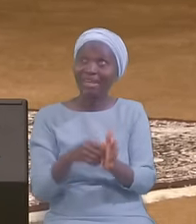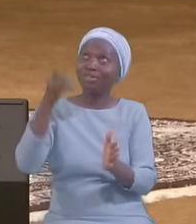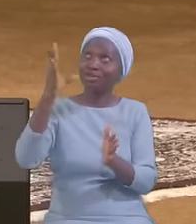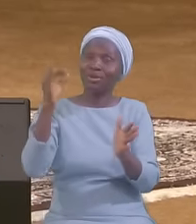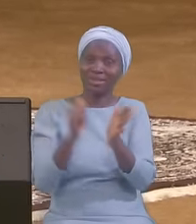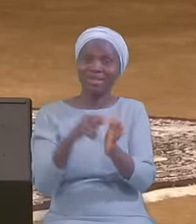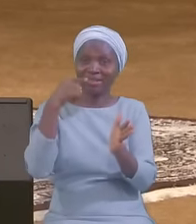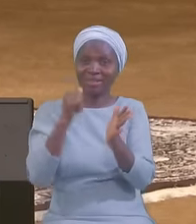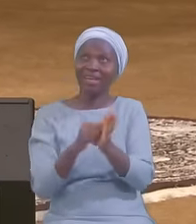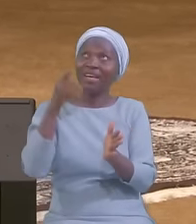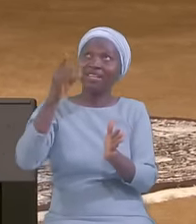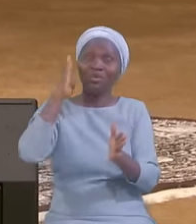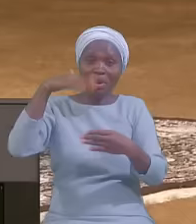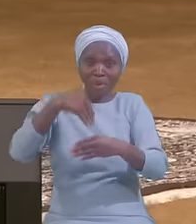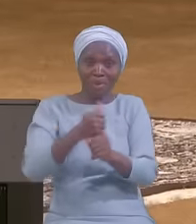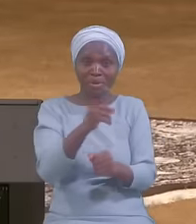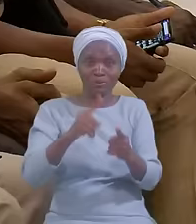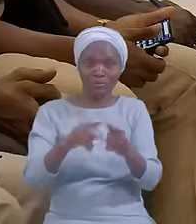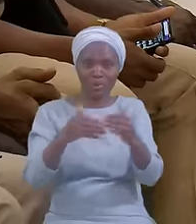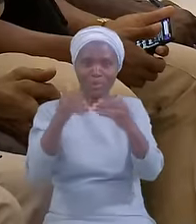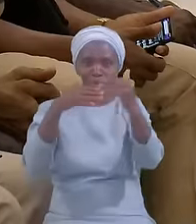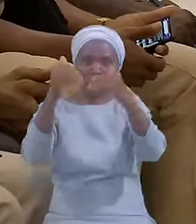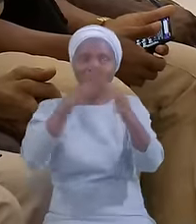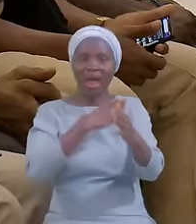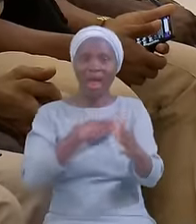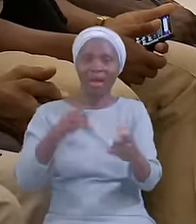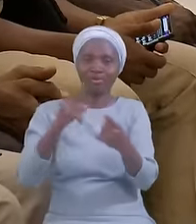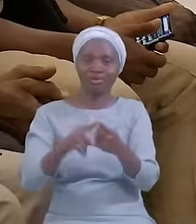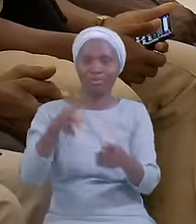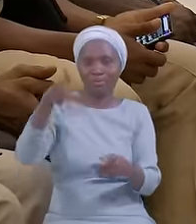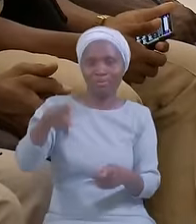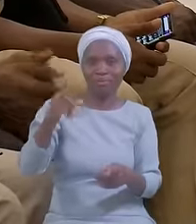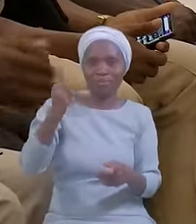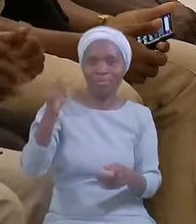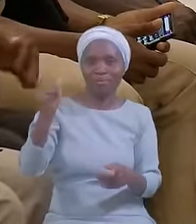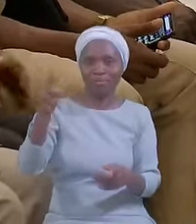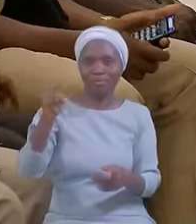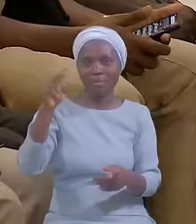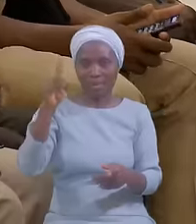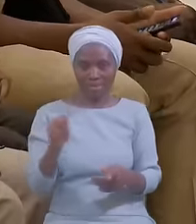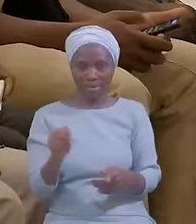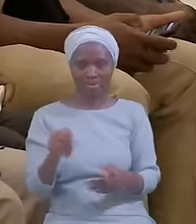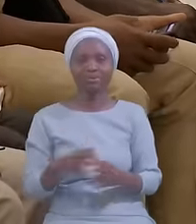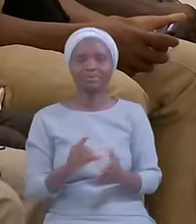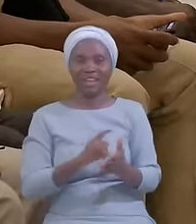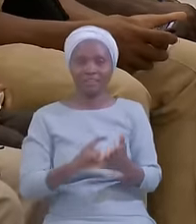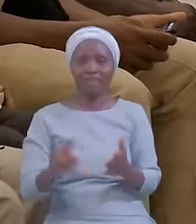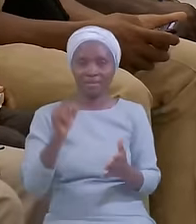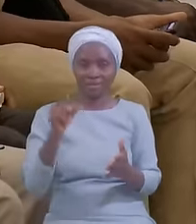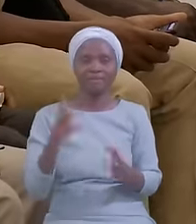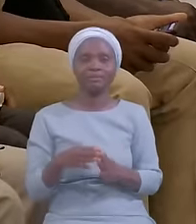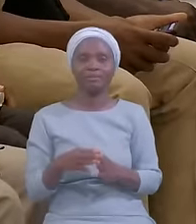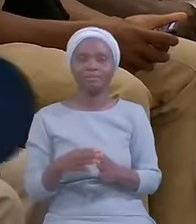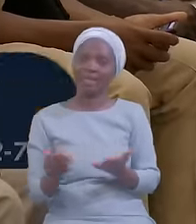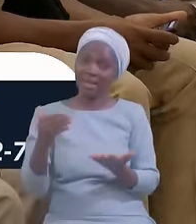you build and make your plant. Look at verse 11. In verse 11,